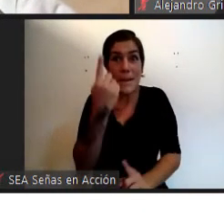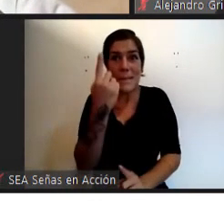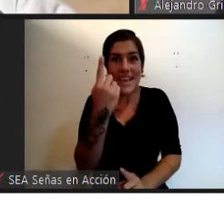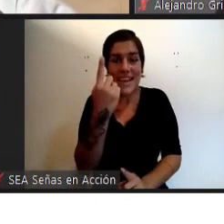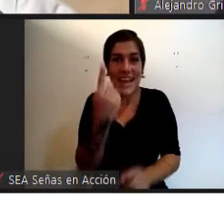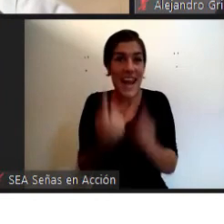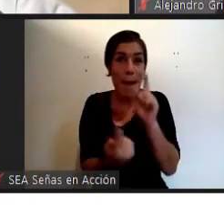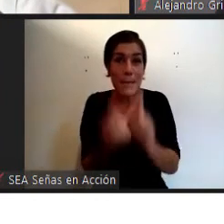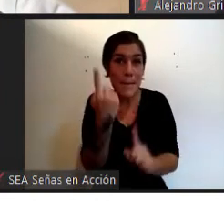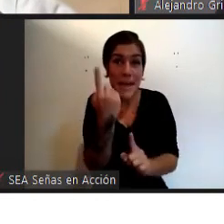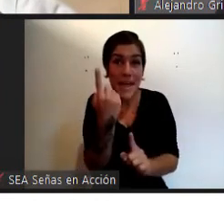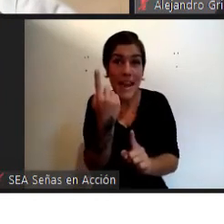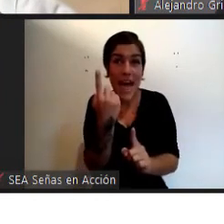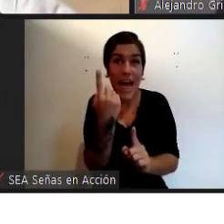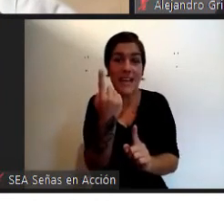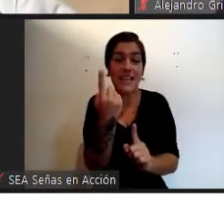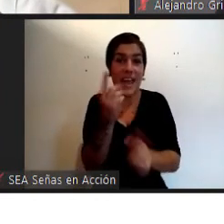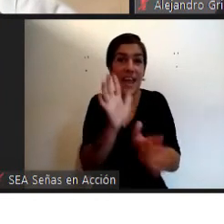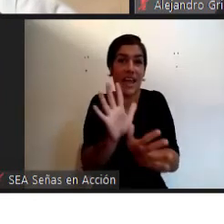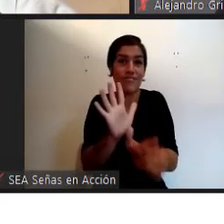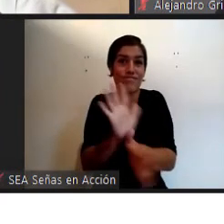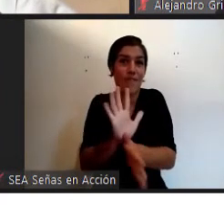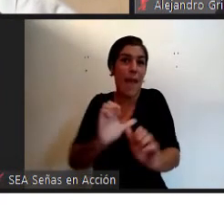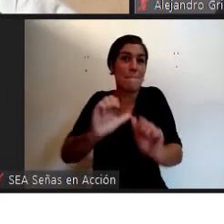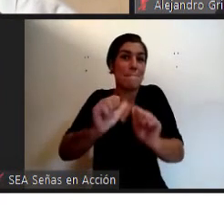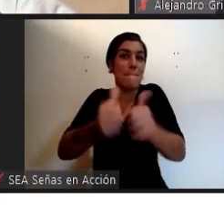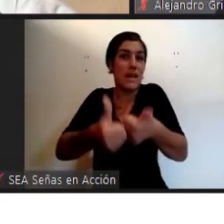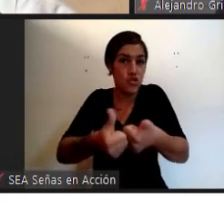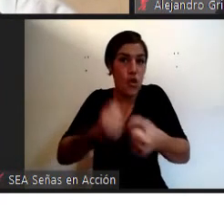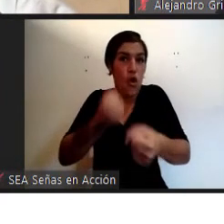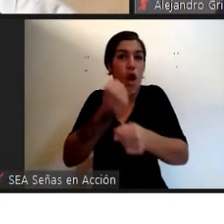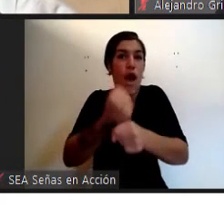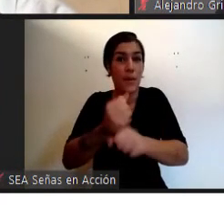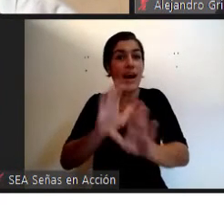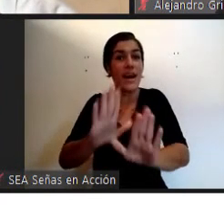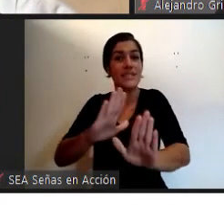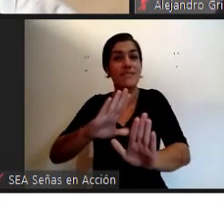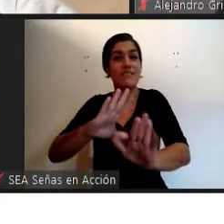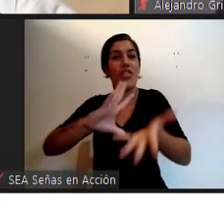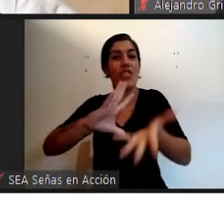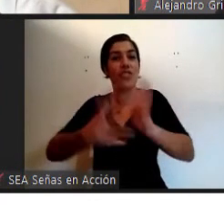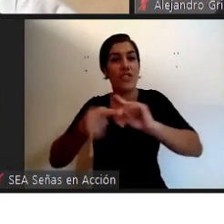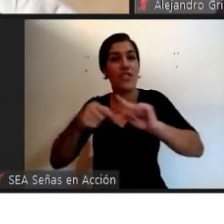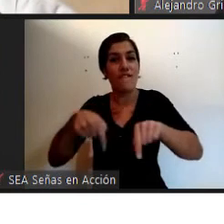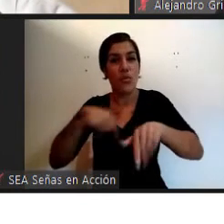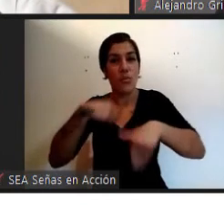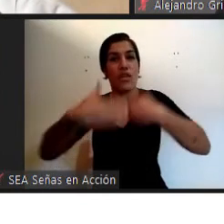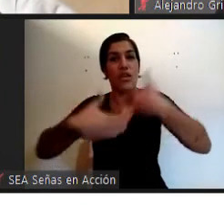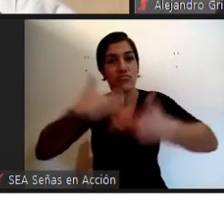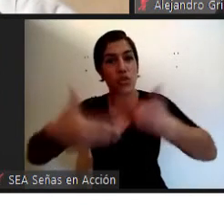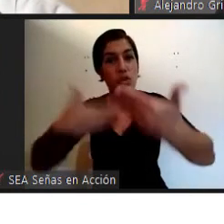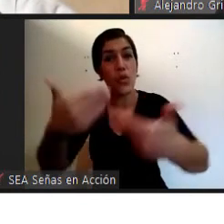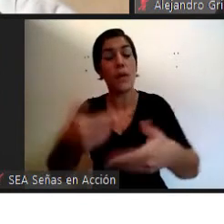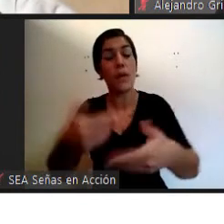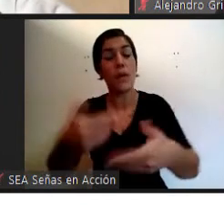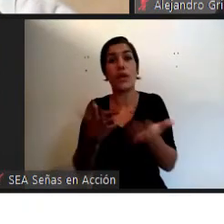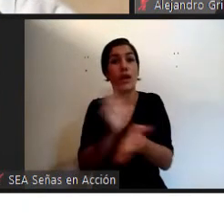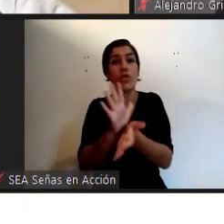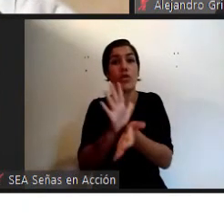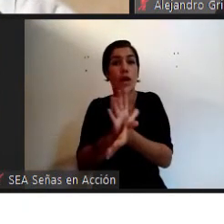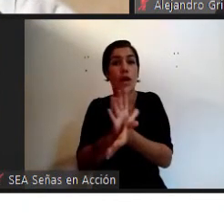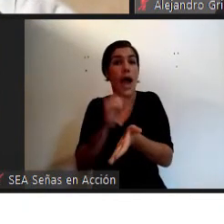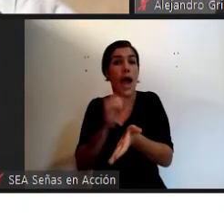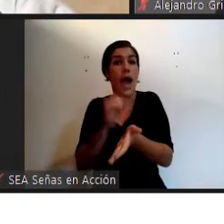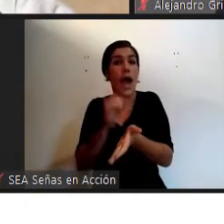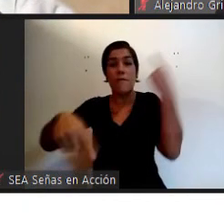in the new paradigm that comes along. Why is that so? Because the way that has been found to cross